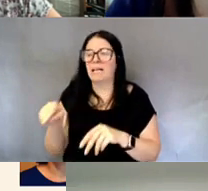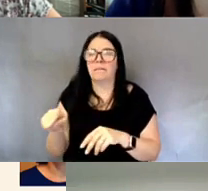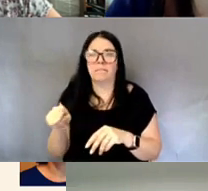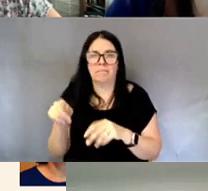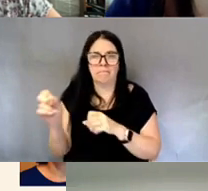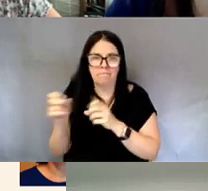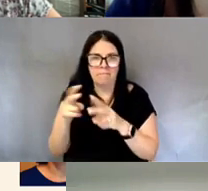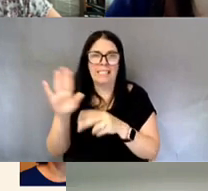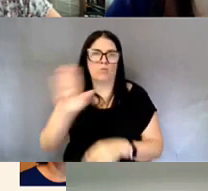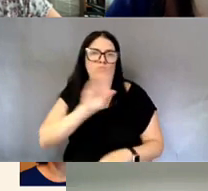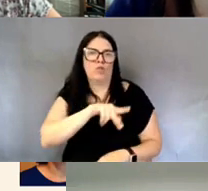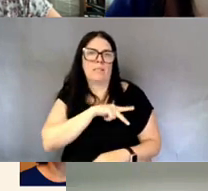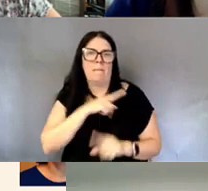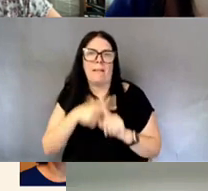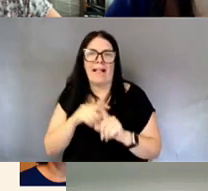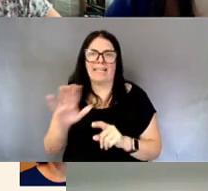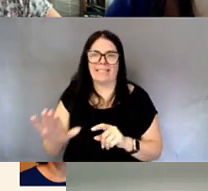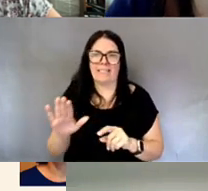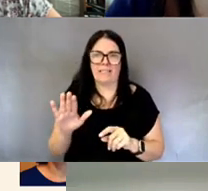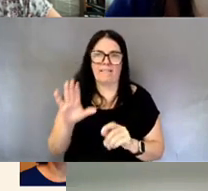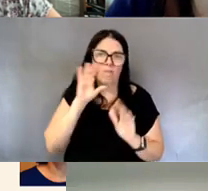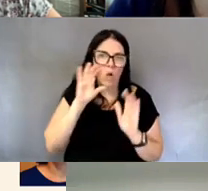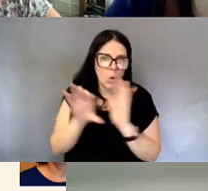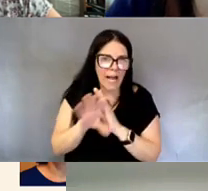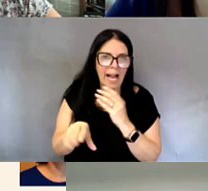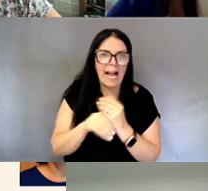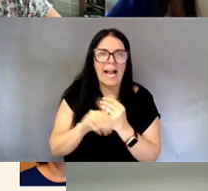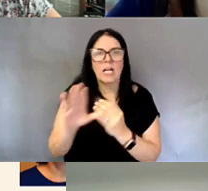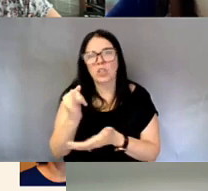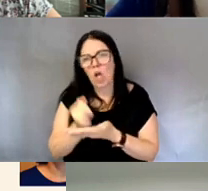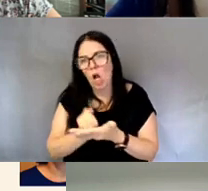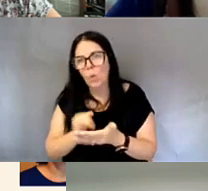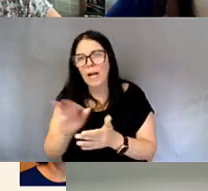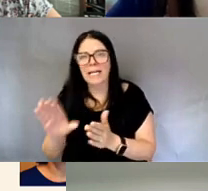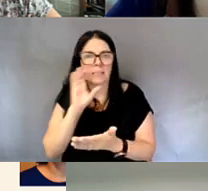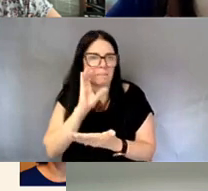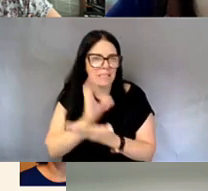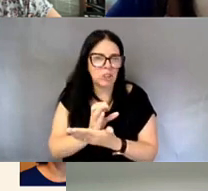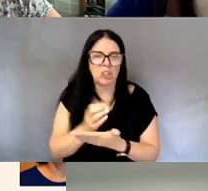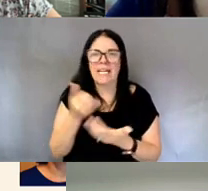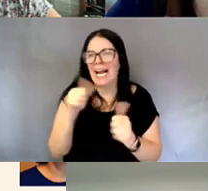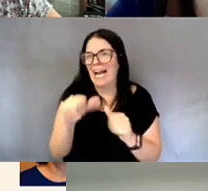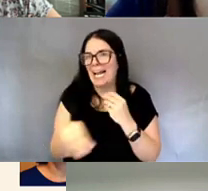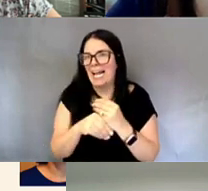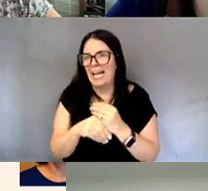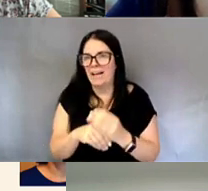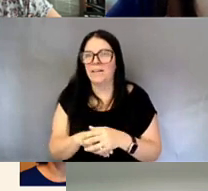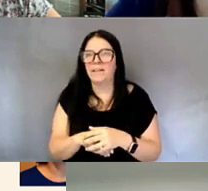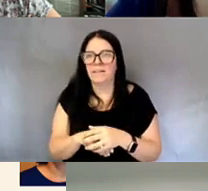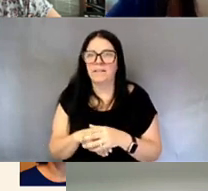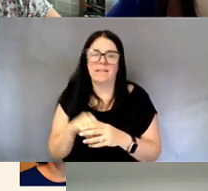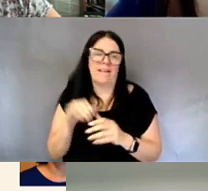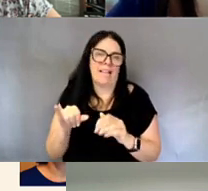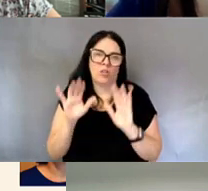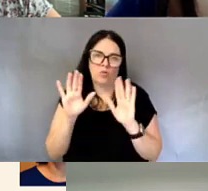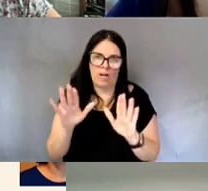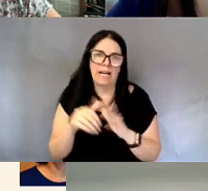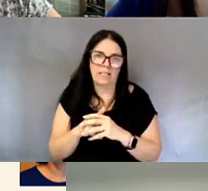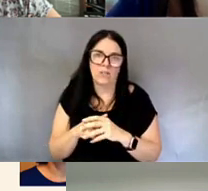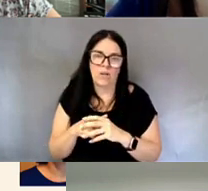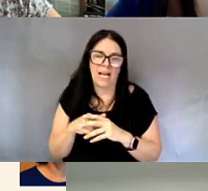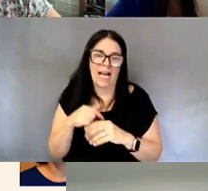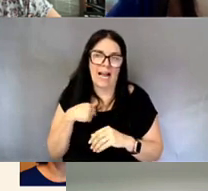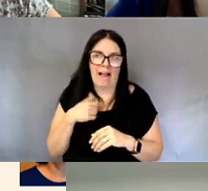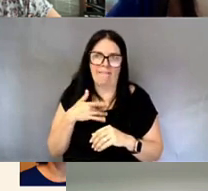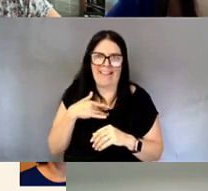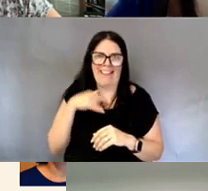thoughts as well as add his photos, artwork, or pictures or anything. And it has been great. So I'm very confident that